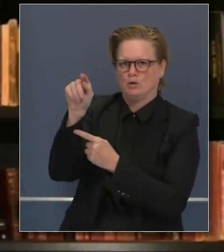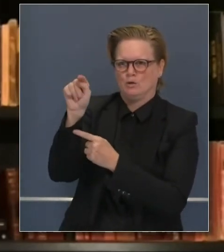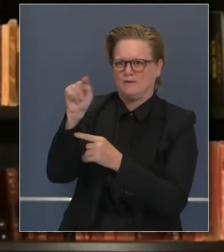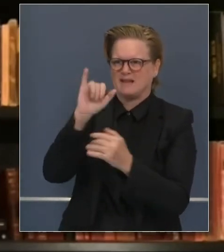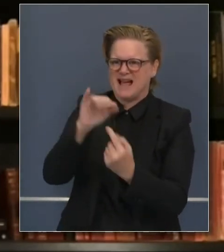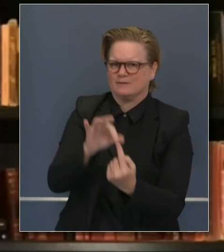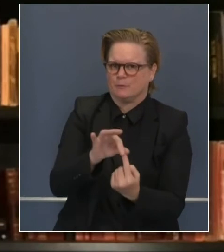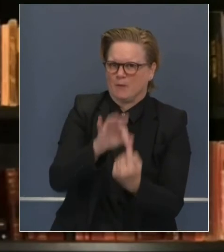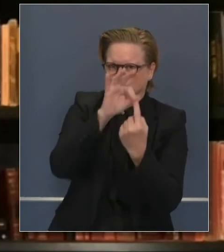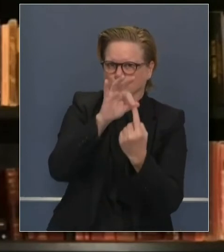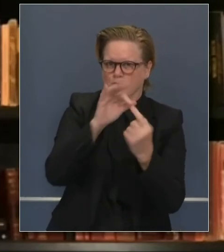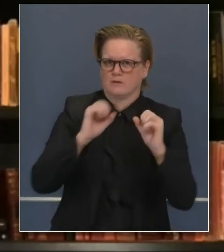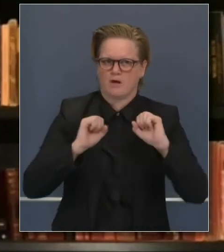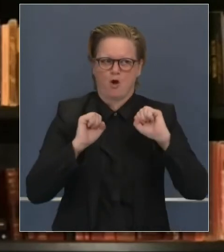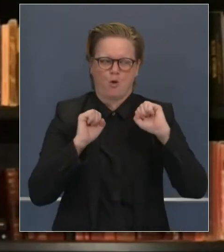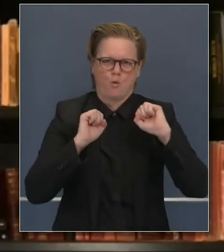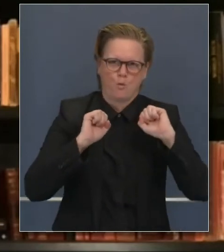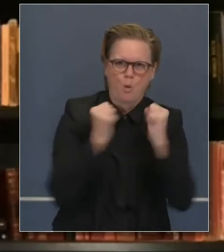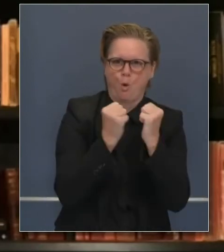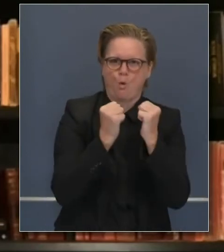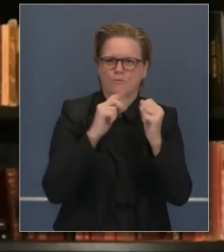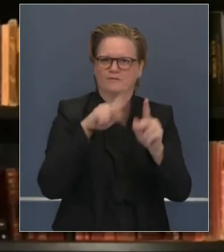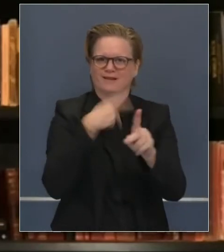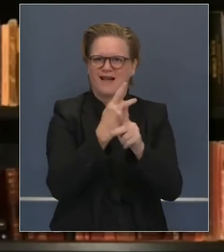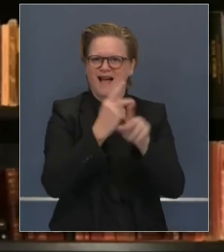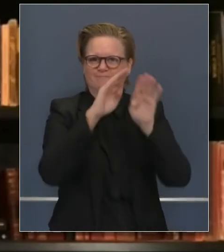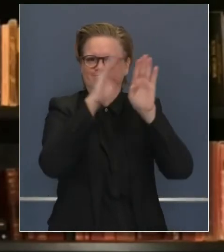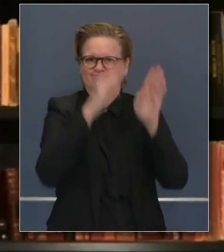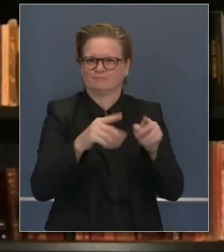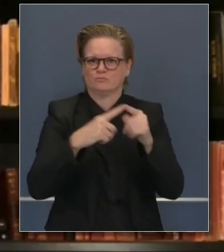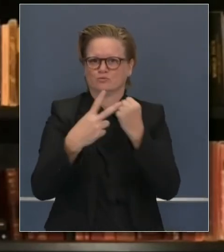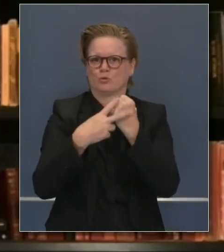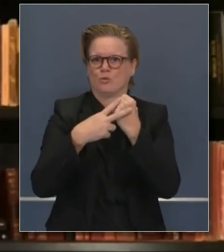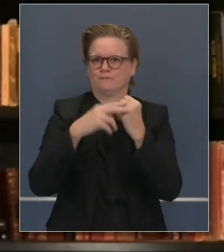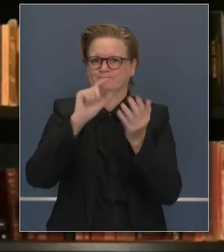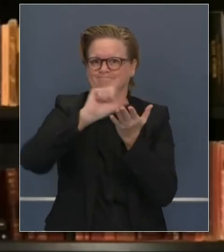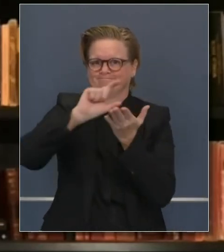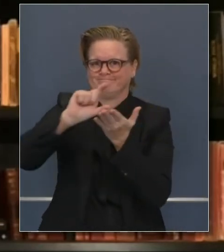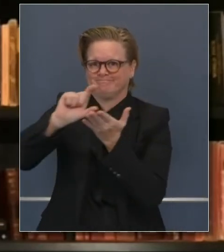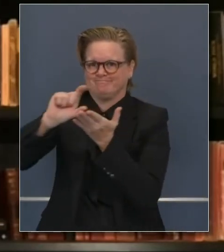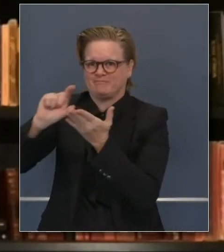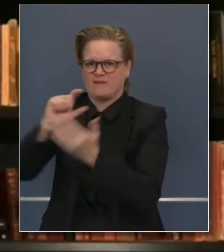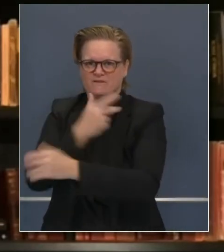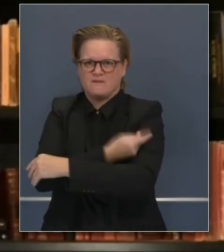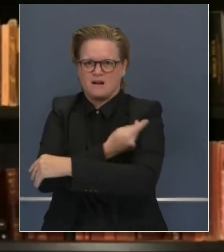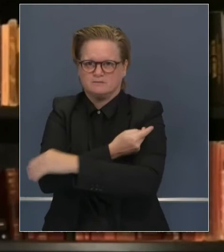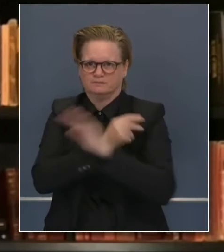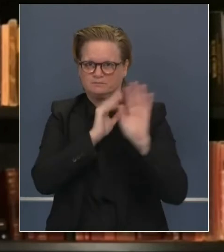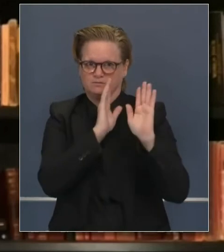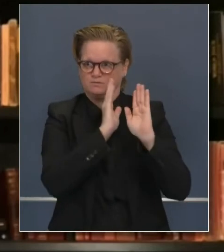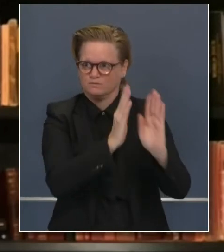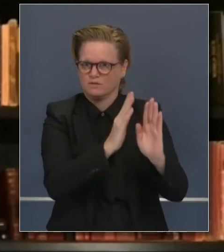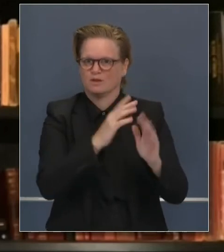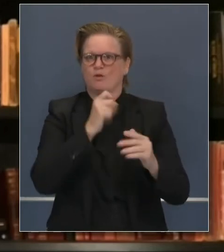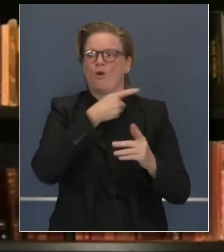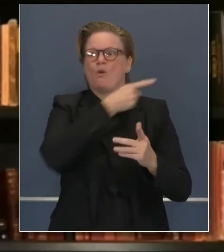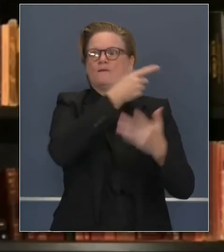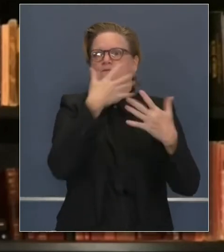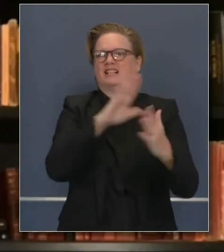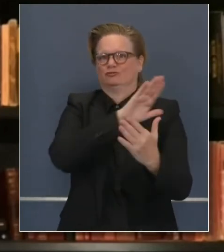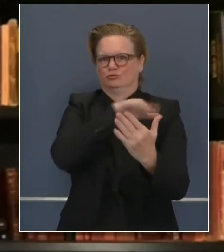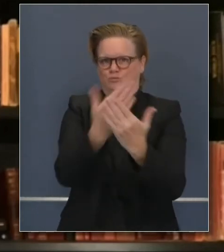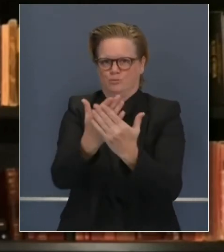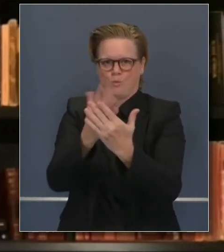many more in January in preparation of the broader distribution. So we have existing capacity with our